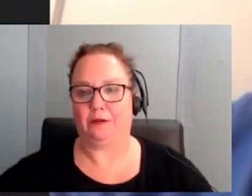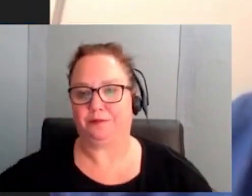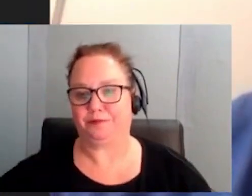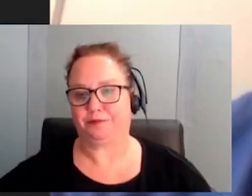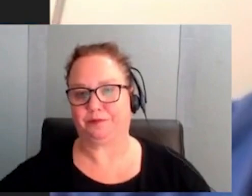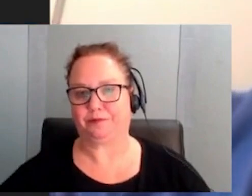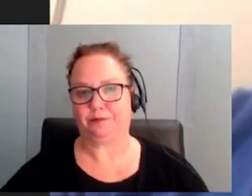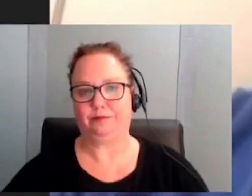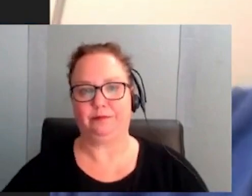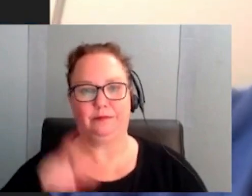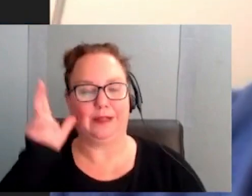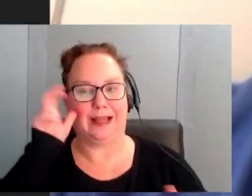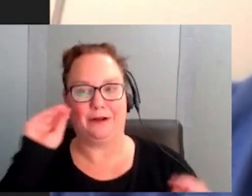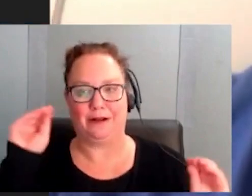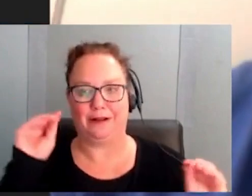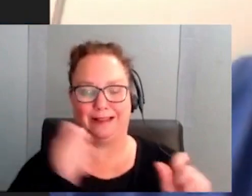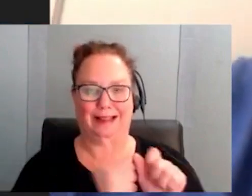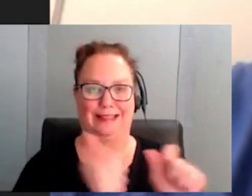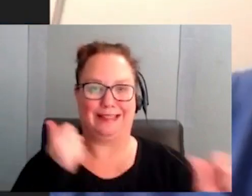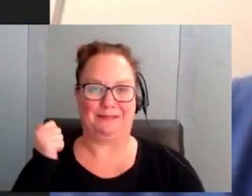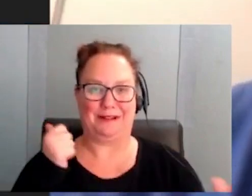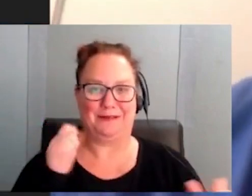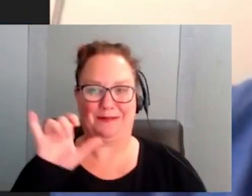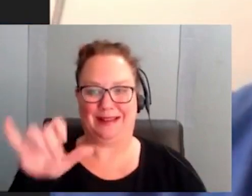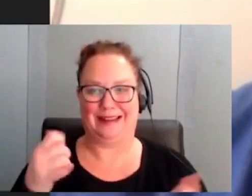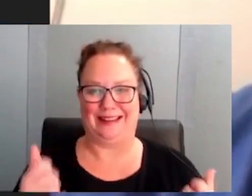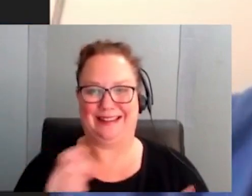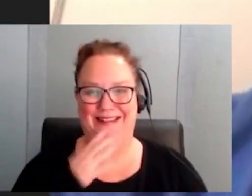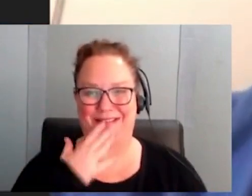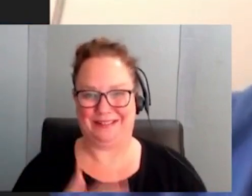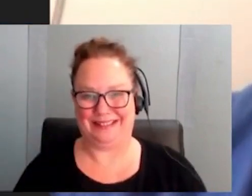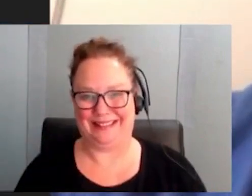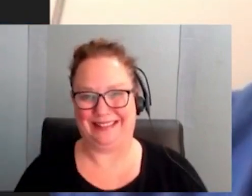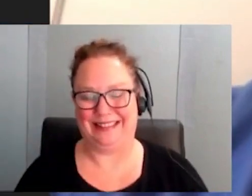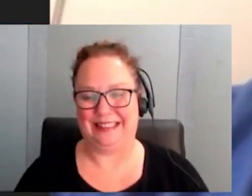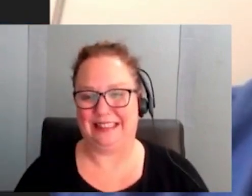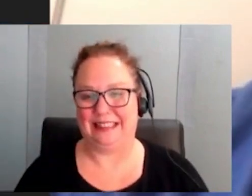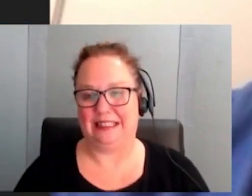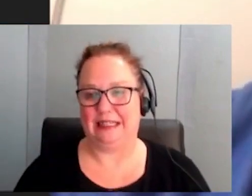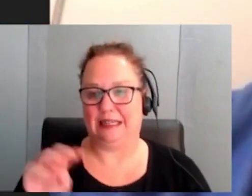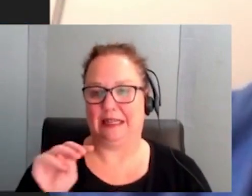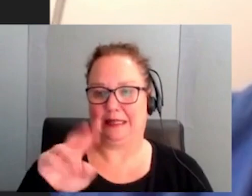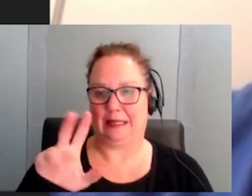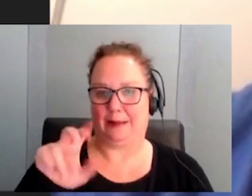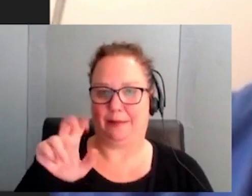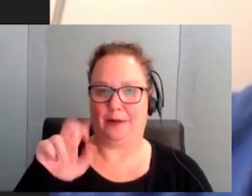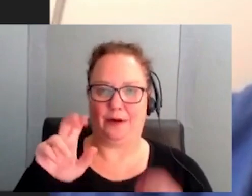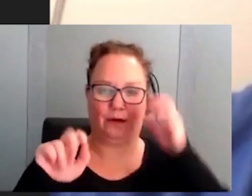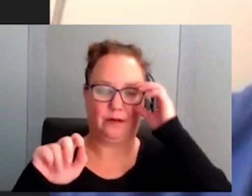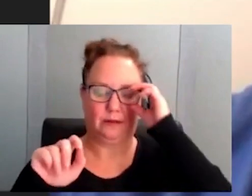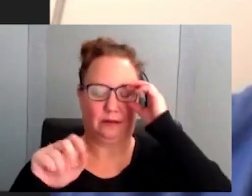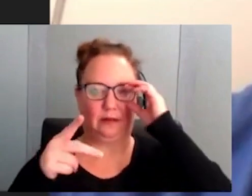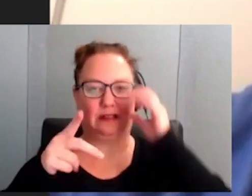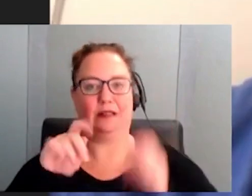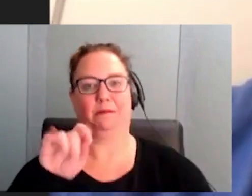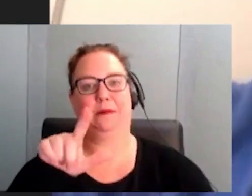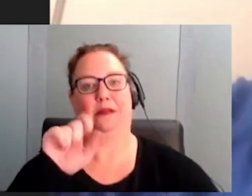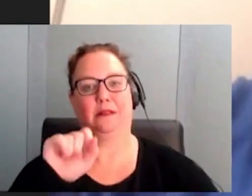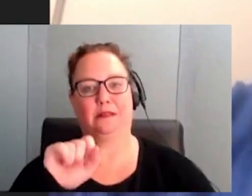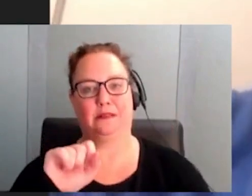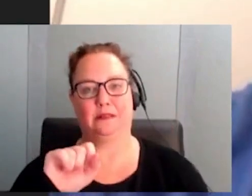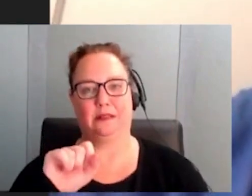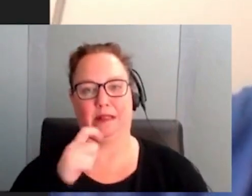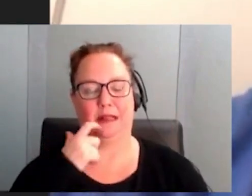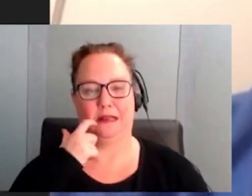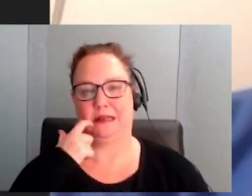I don't hear anything now. I stay away from that. But good. The M30s are the pills that took my